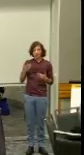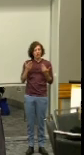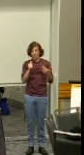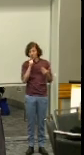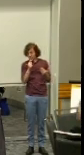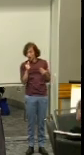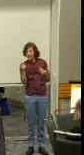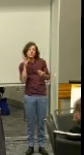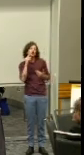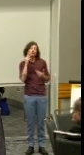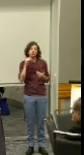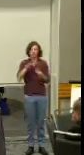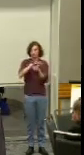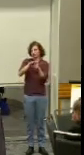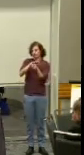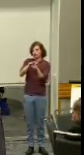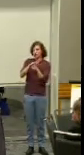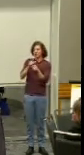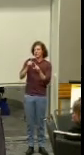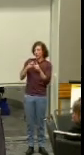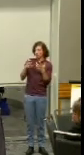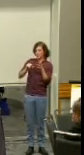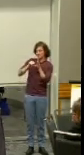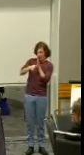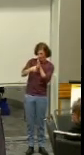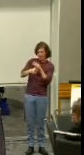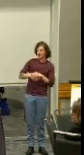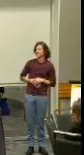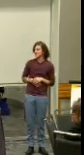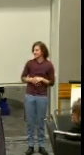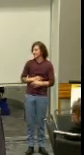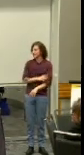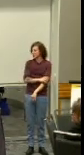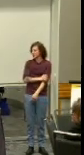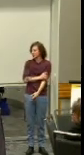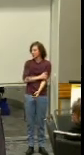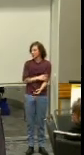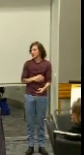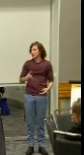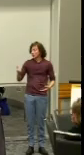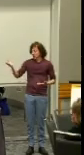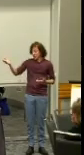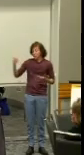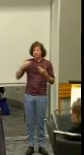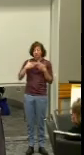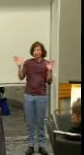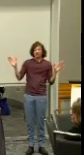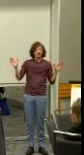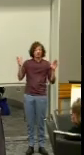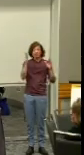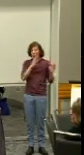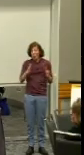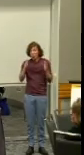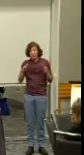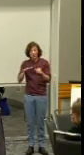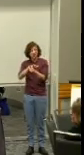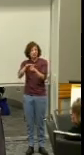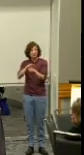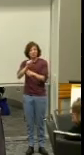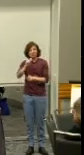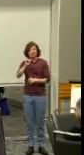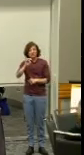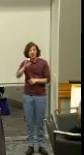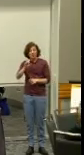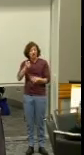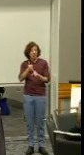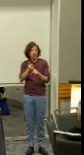disability. So definitely something to highlight. Our general organization of the site is here. Paul went through it as well,